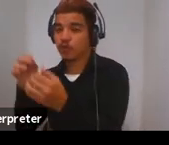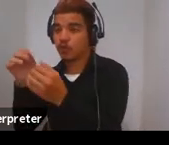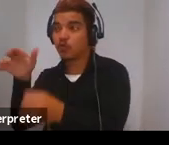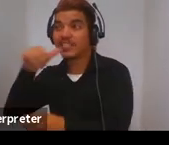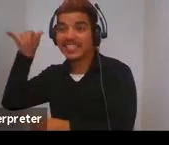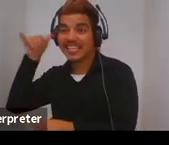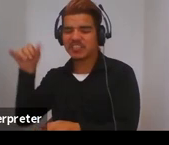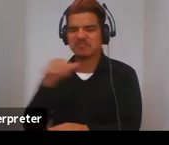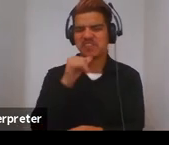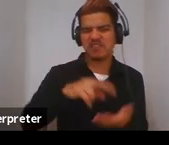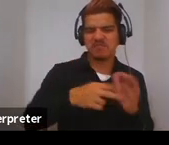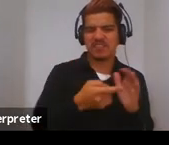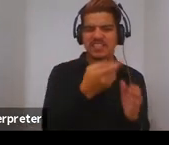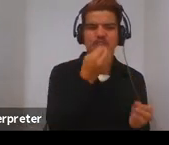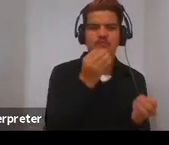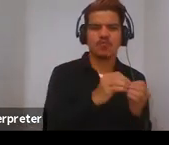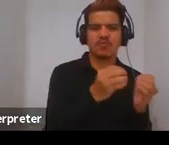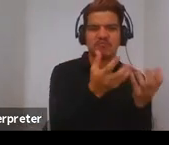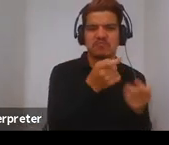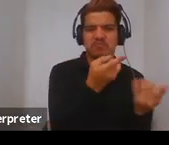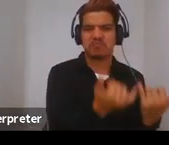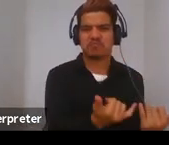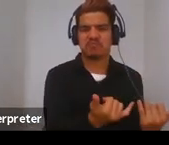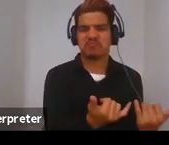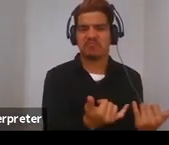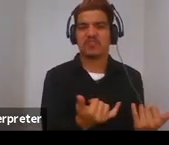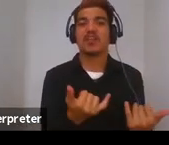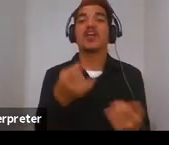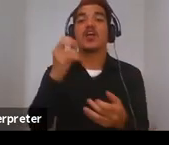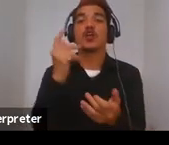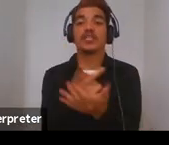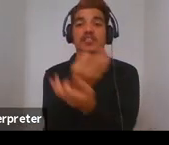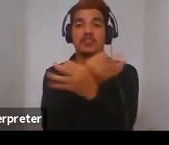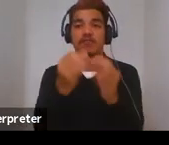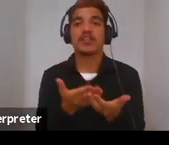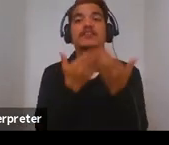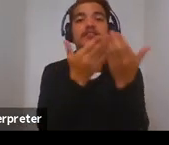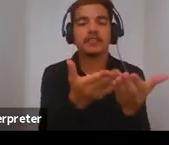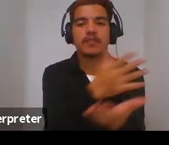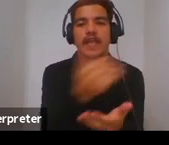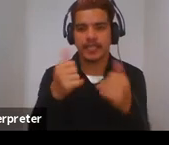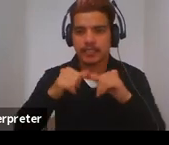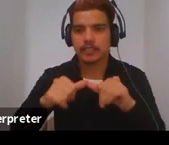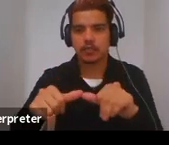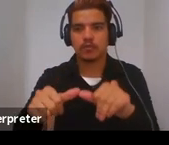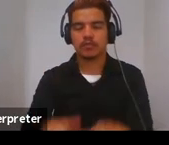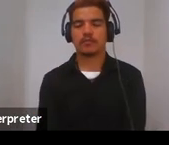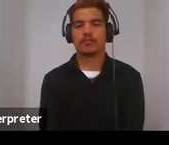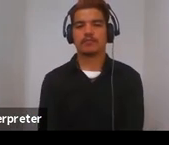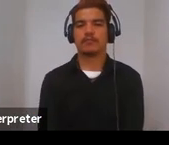today. Consent always needs to be freely given and must be ongoing.